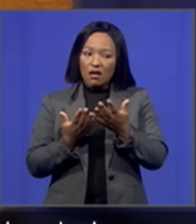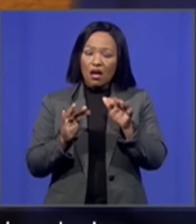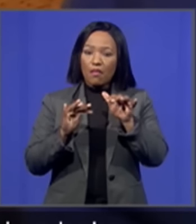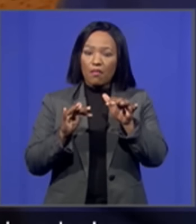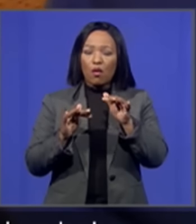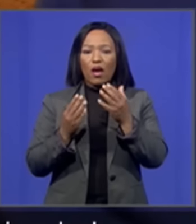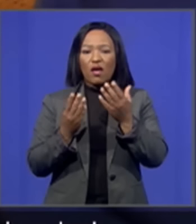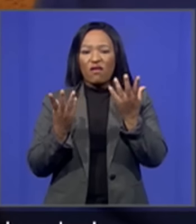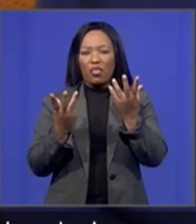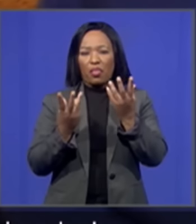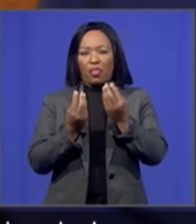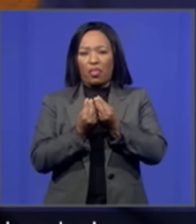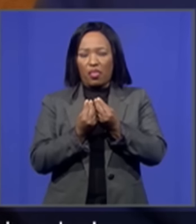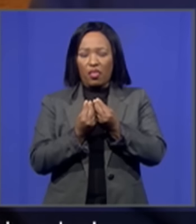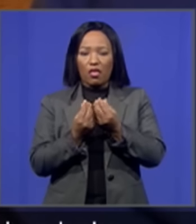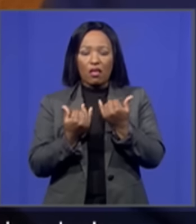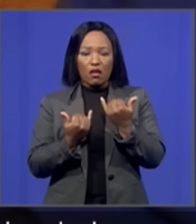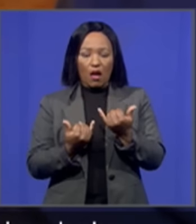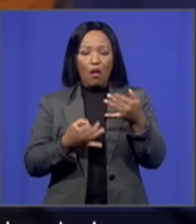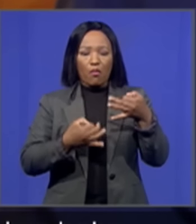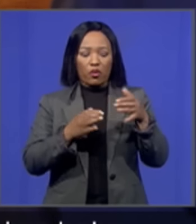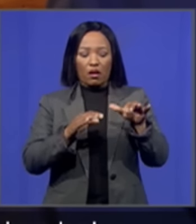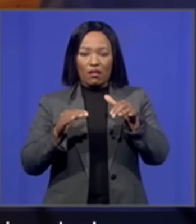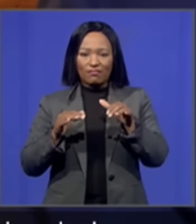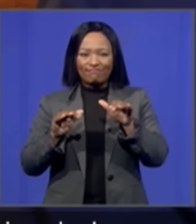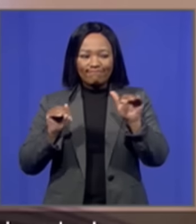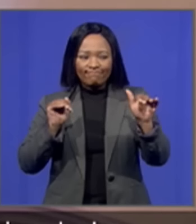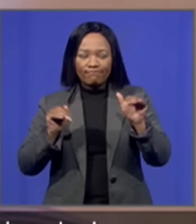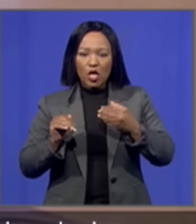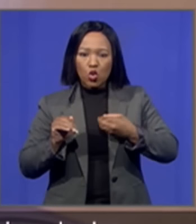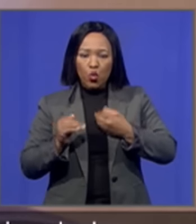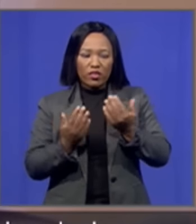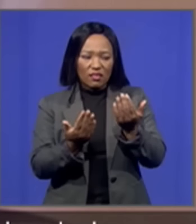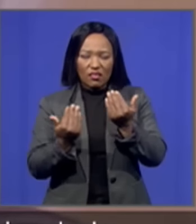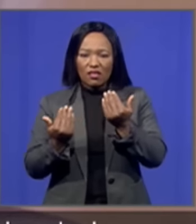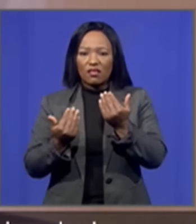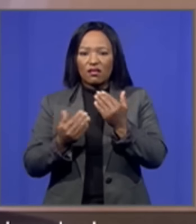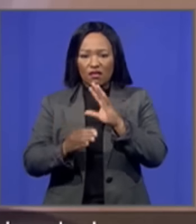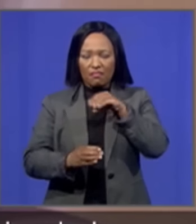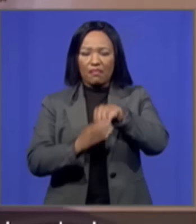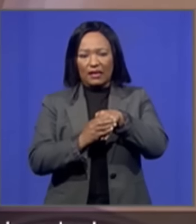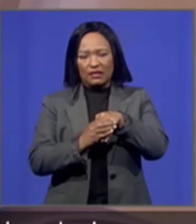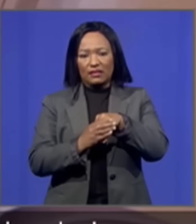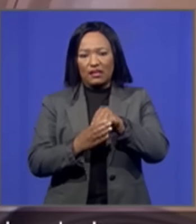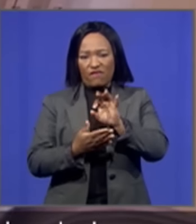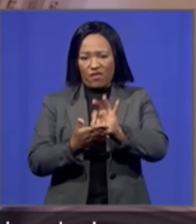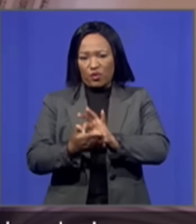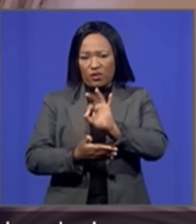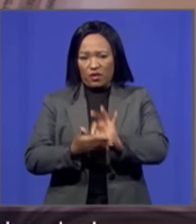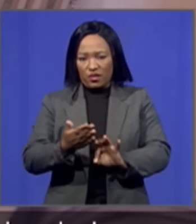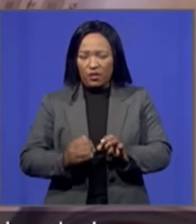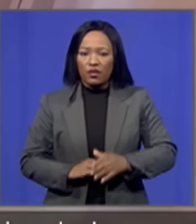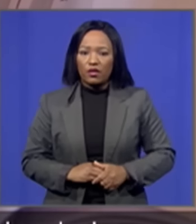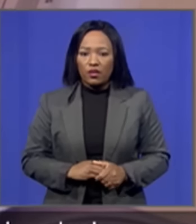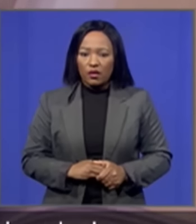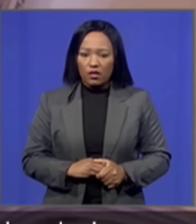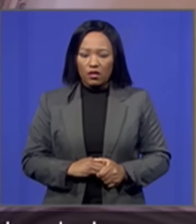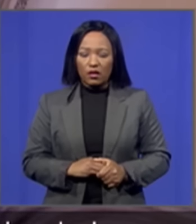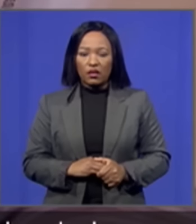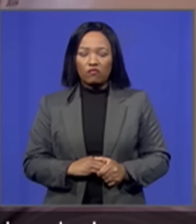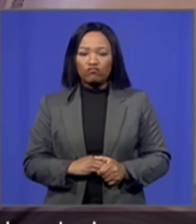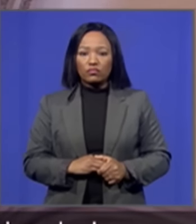di theogile. Mekgatlo e tlhotlheletša baswa kudu go tsenela dikgetho. Our young people who will be the